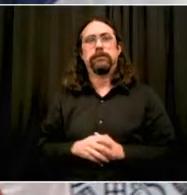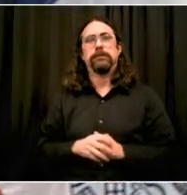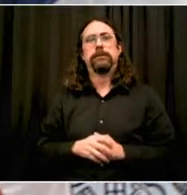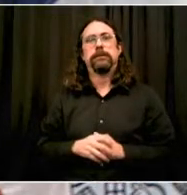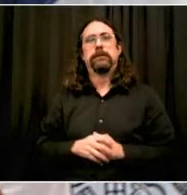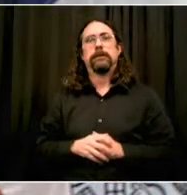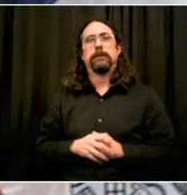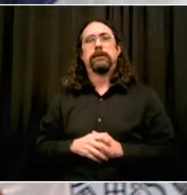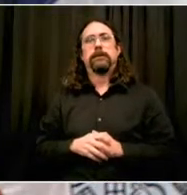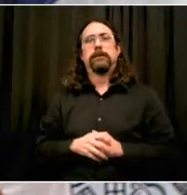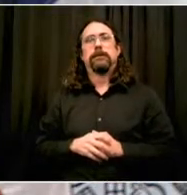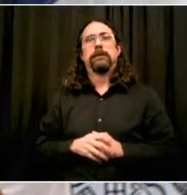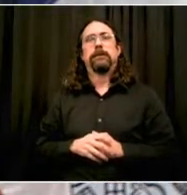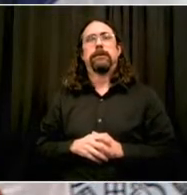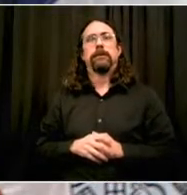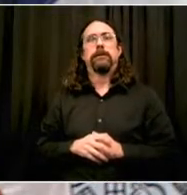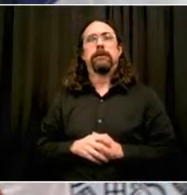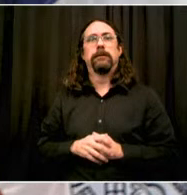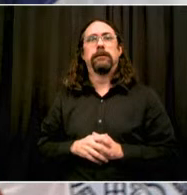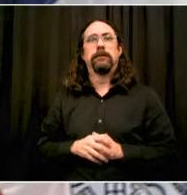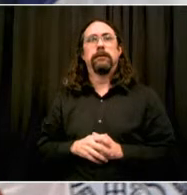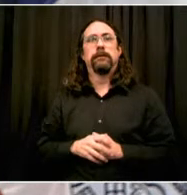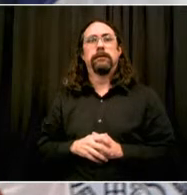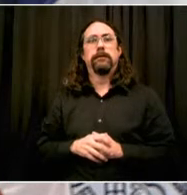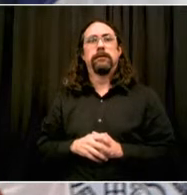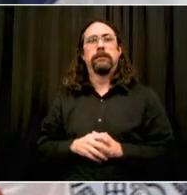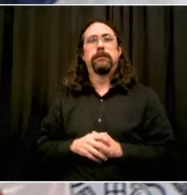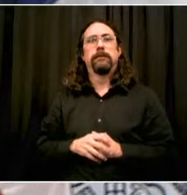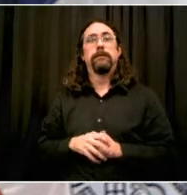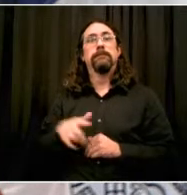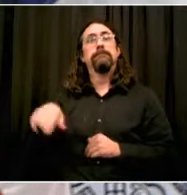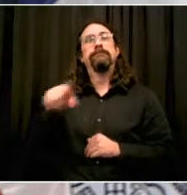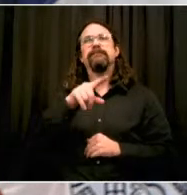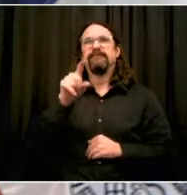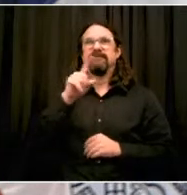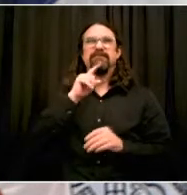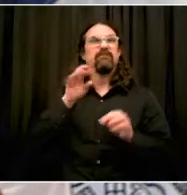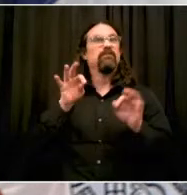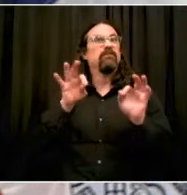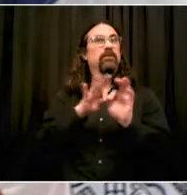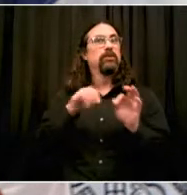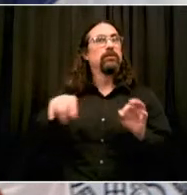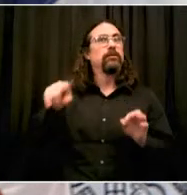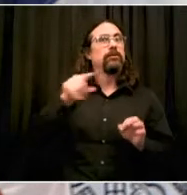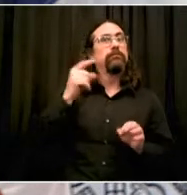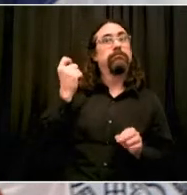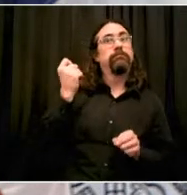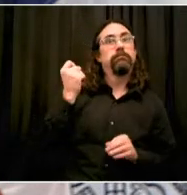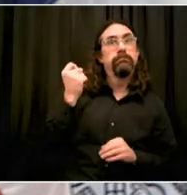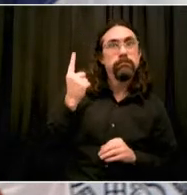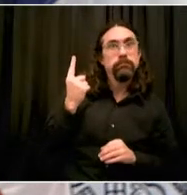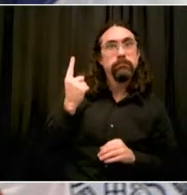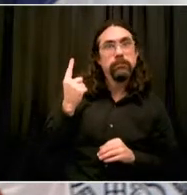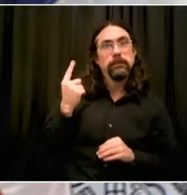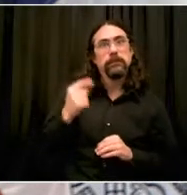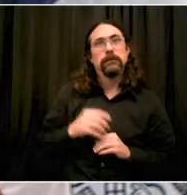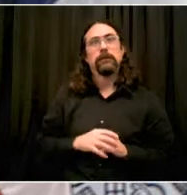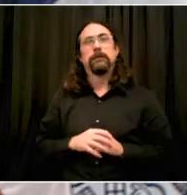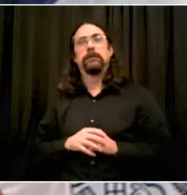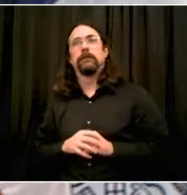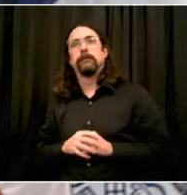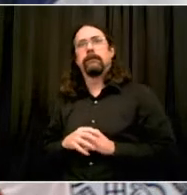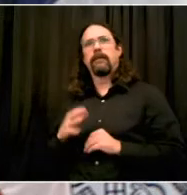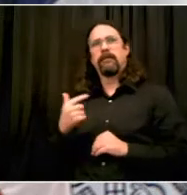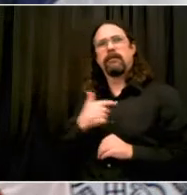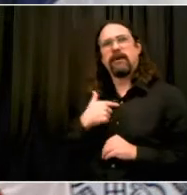true. I've never seen a situation where, federal government, state government, local government, we're always perfectly seamlessly on the same page. It is